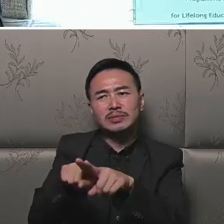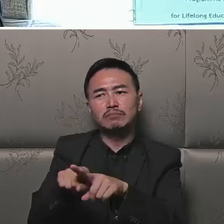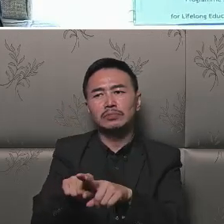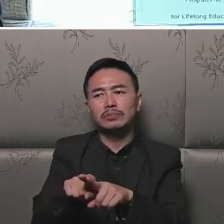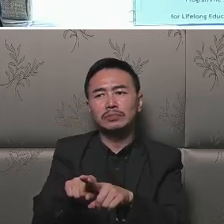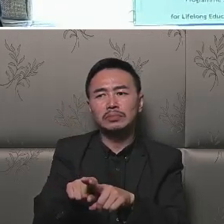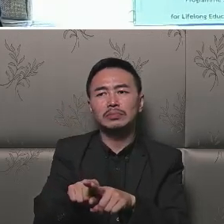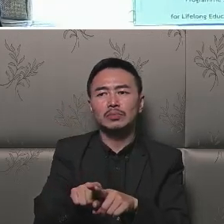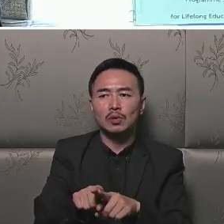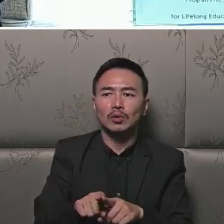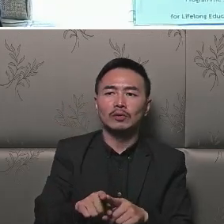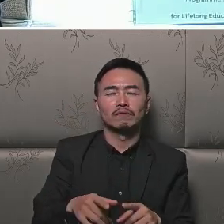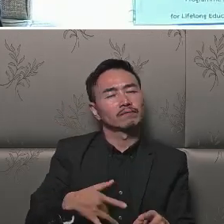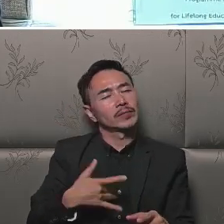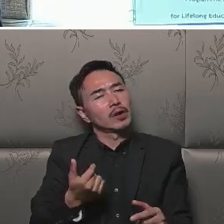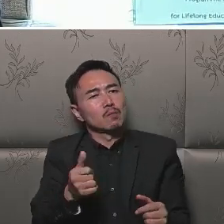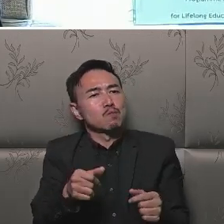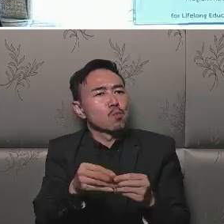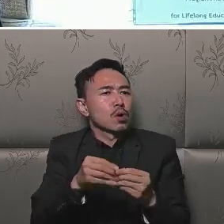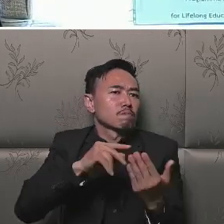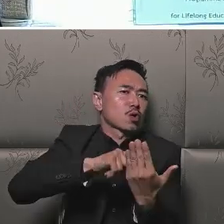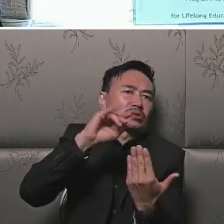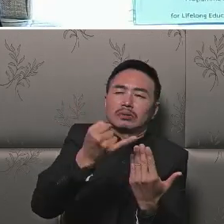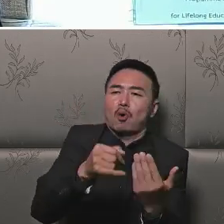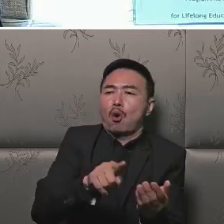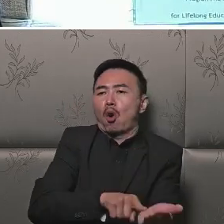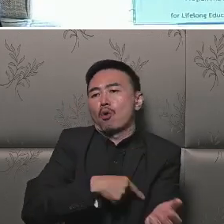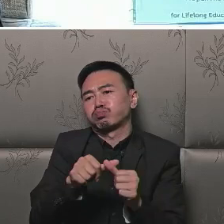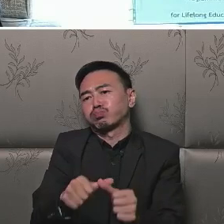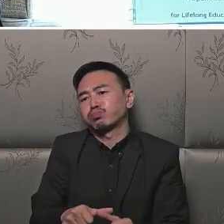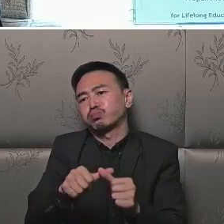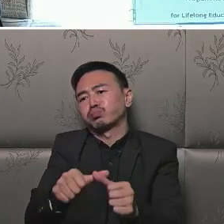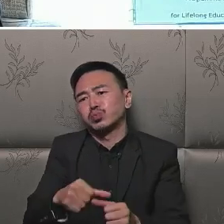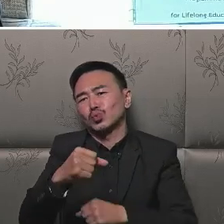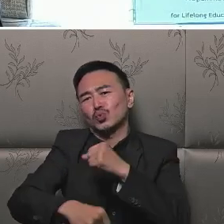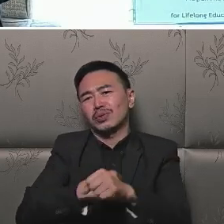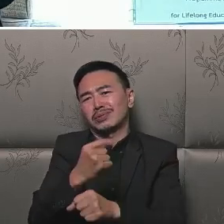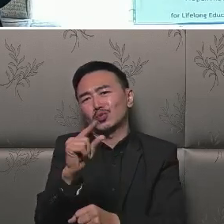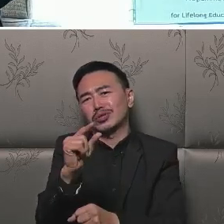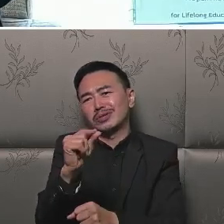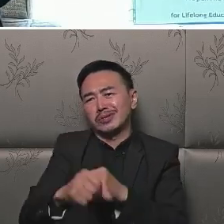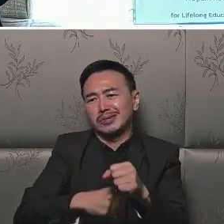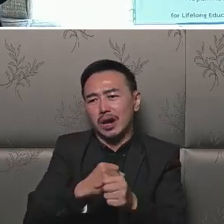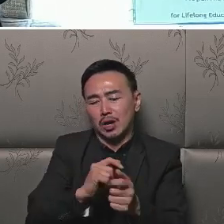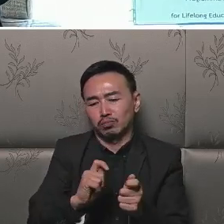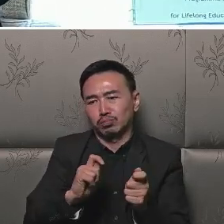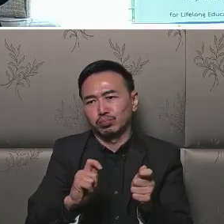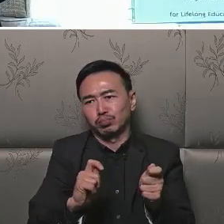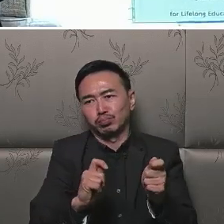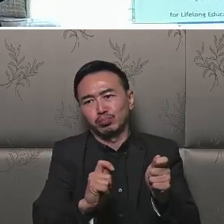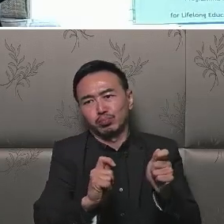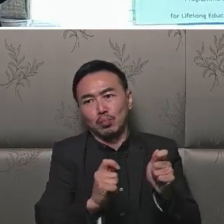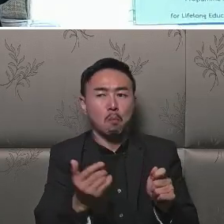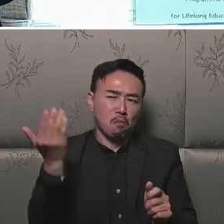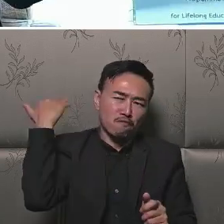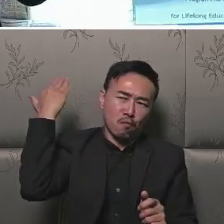years now. And when I was still a university student back about 20 years ago, people